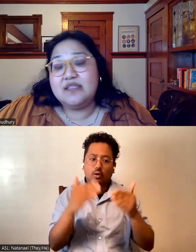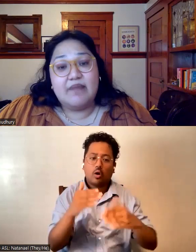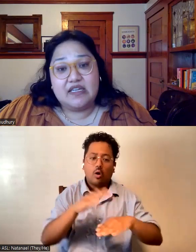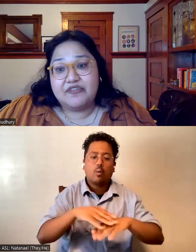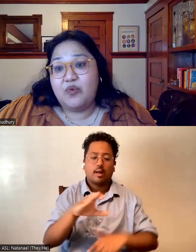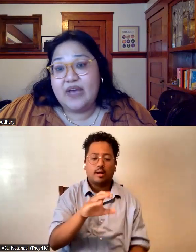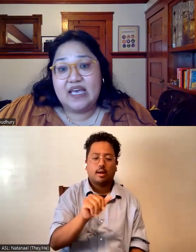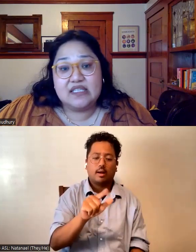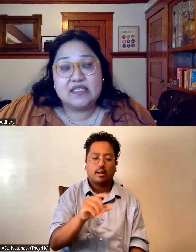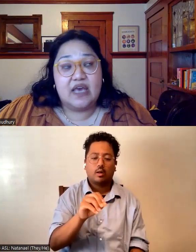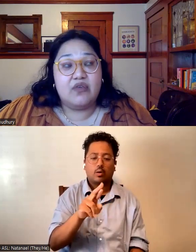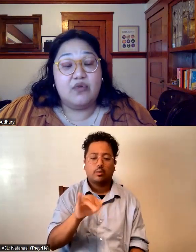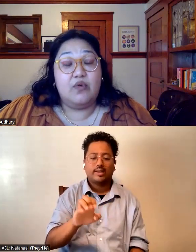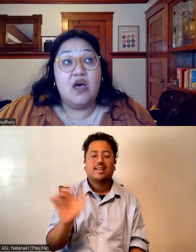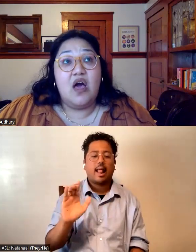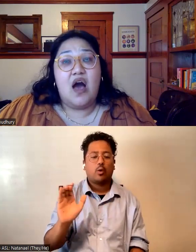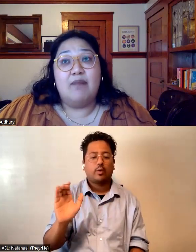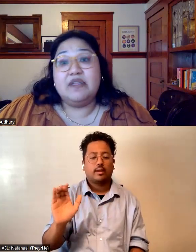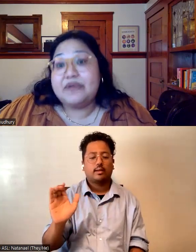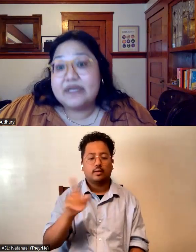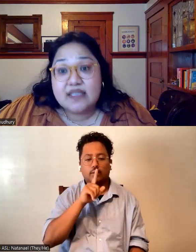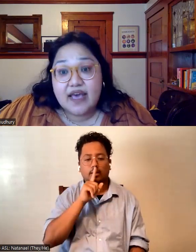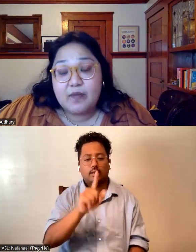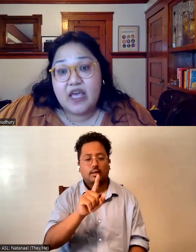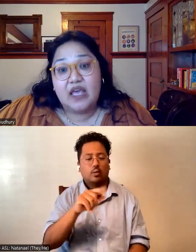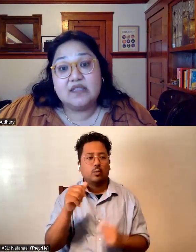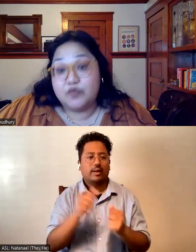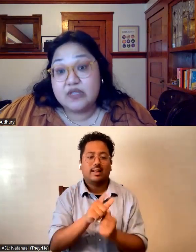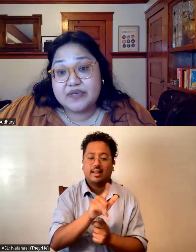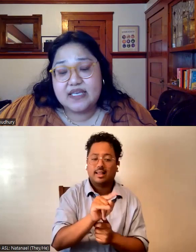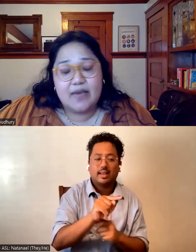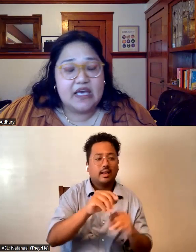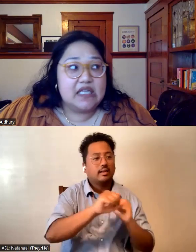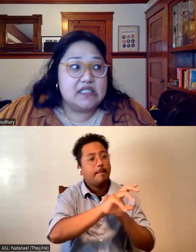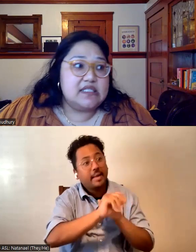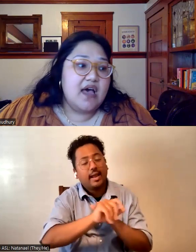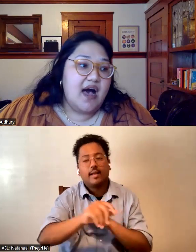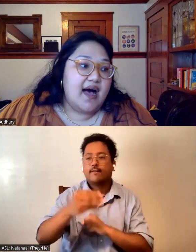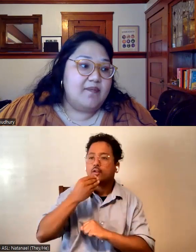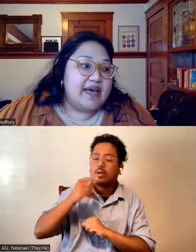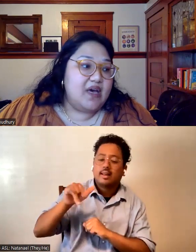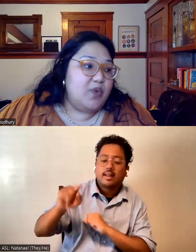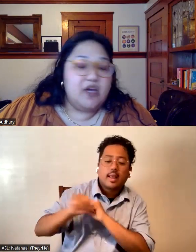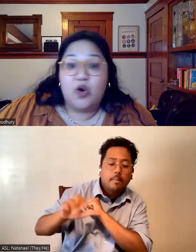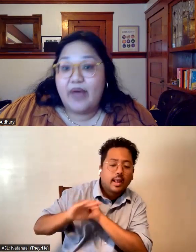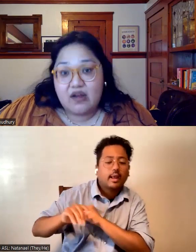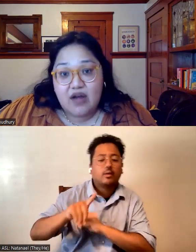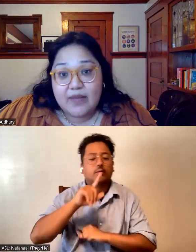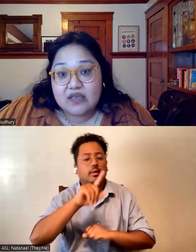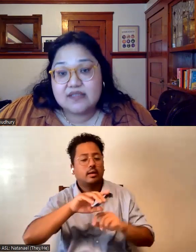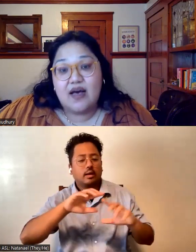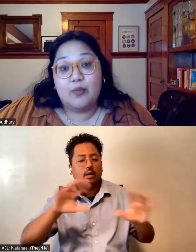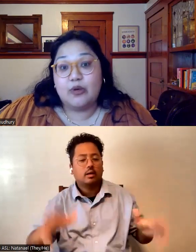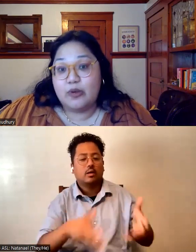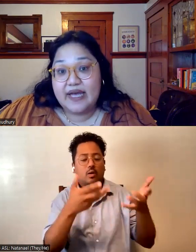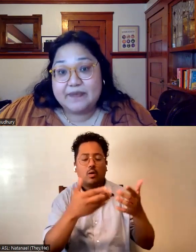do this in many different ways, like through literacy campaigns, food literacy campaigns, by opening up home